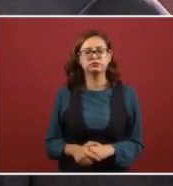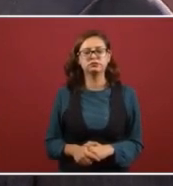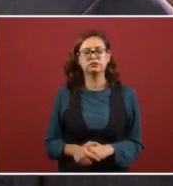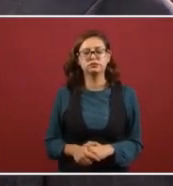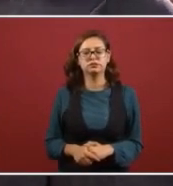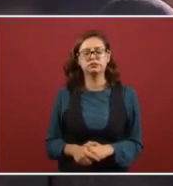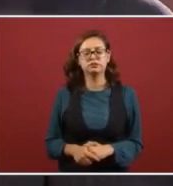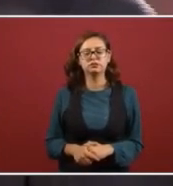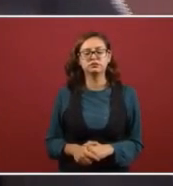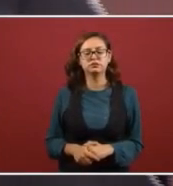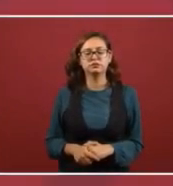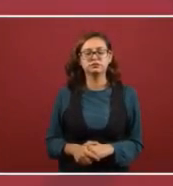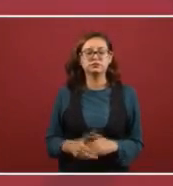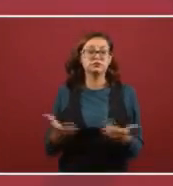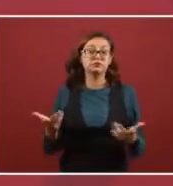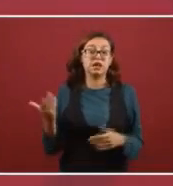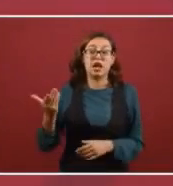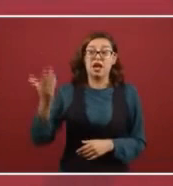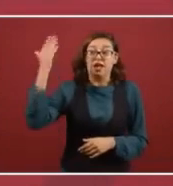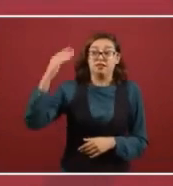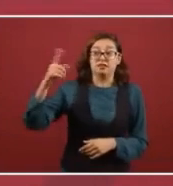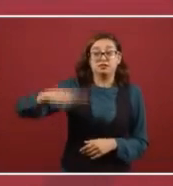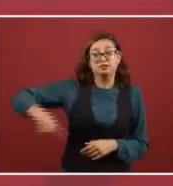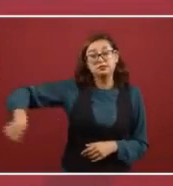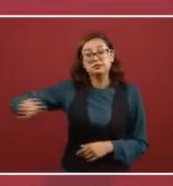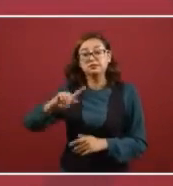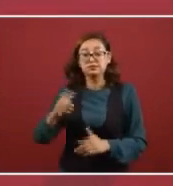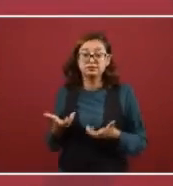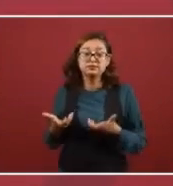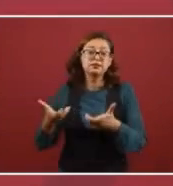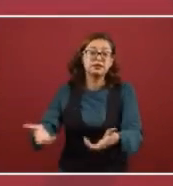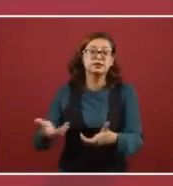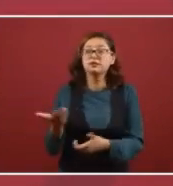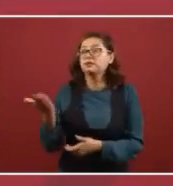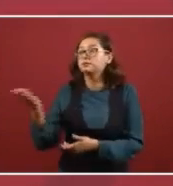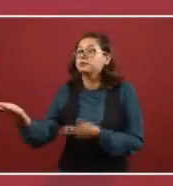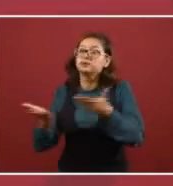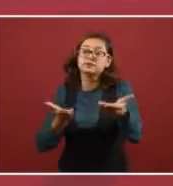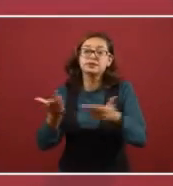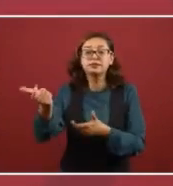hacían, they even used to boteaban